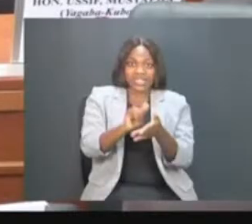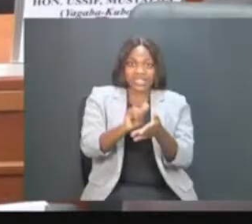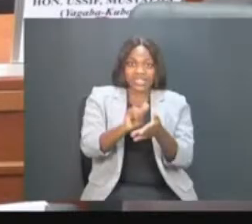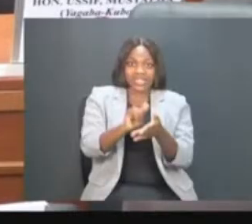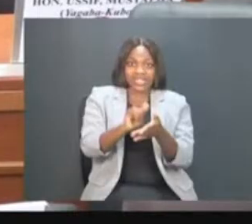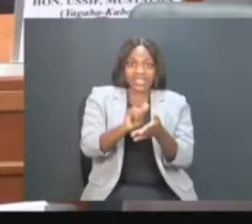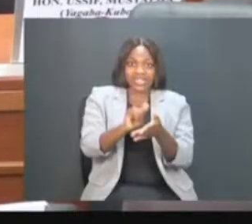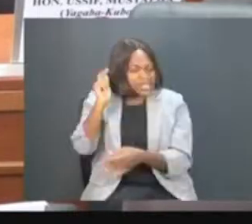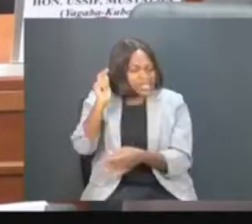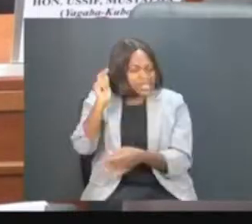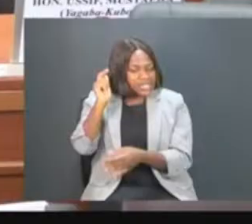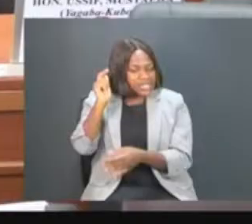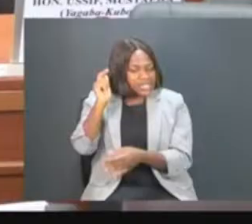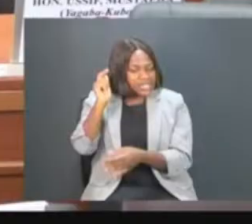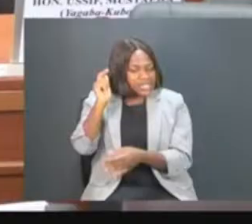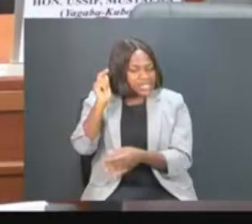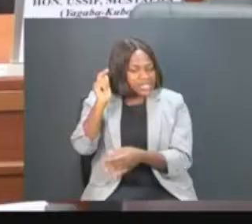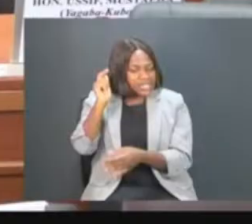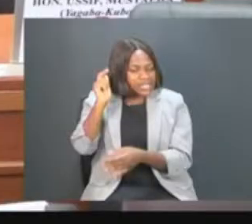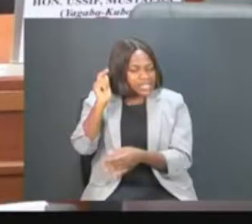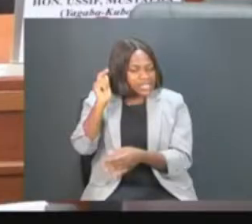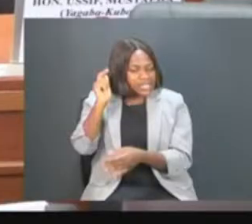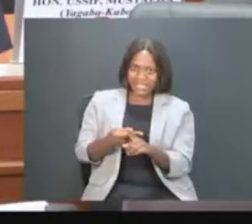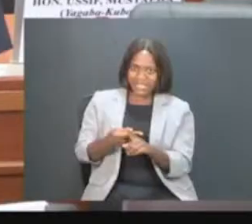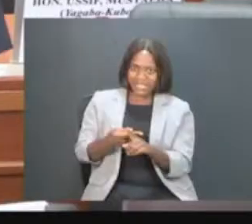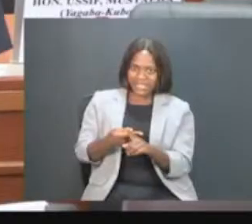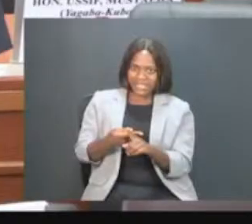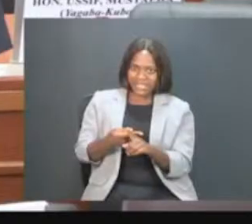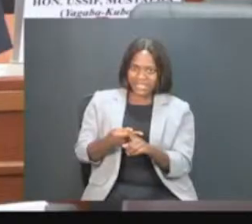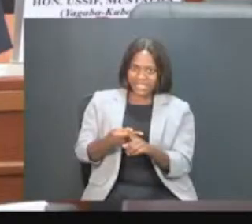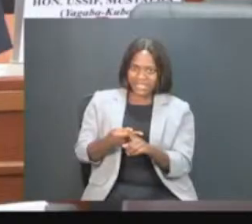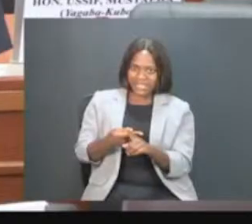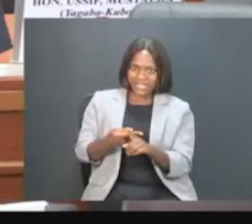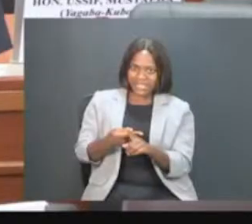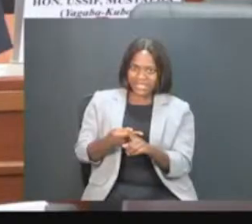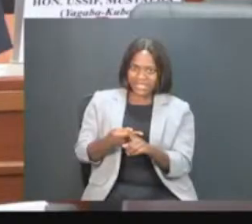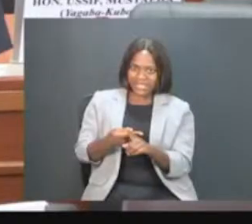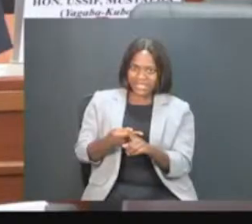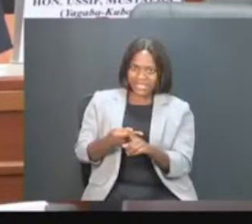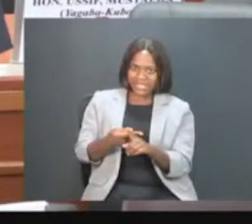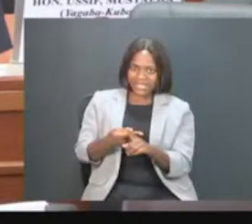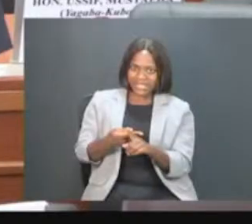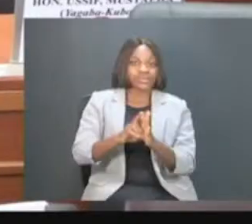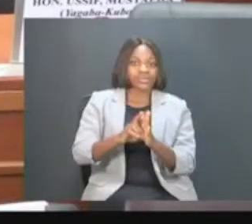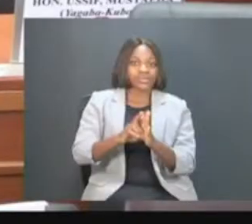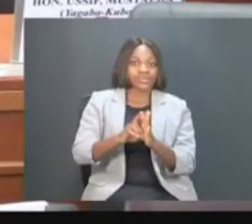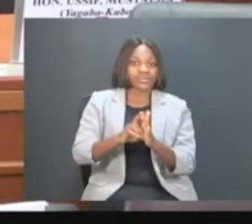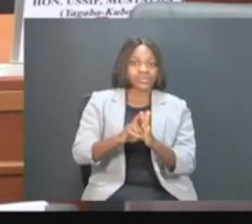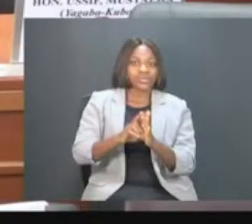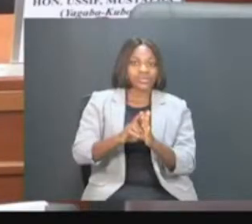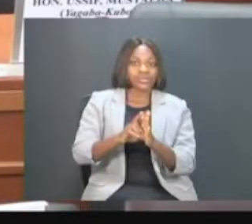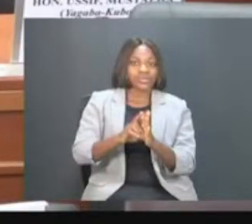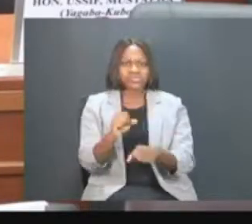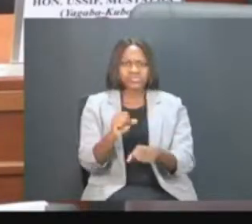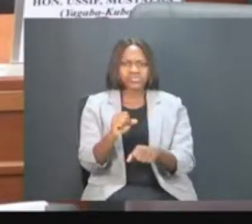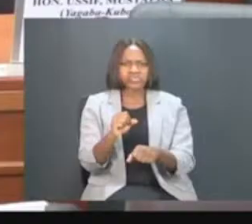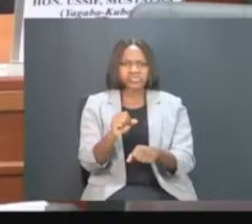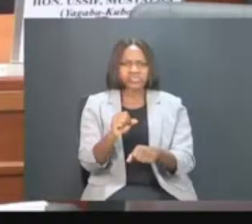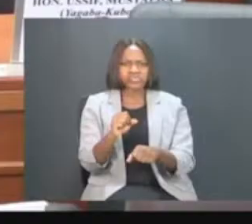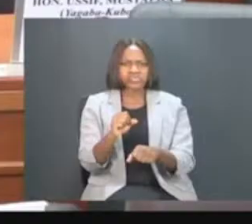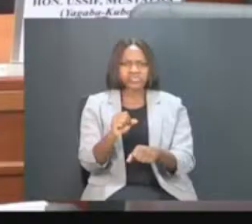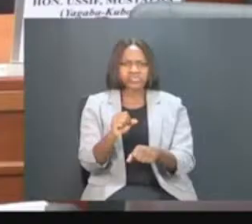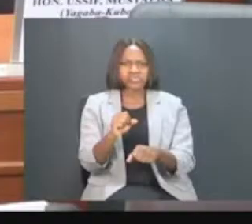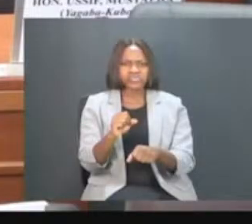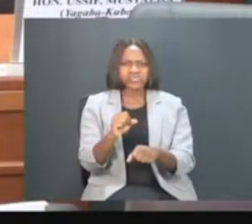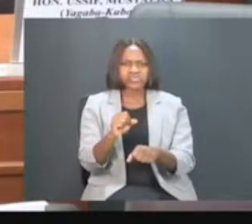Only for us a few months down the line to find ourselves in a place where we've passed the bill, we will support their report, and we will help